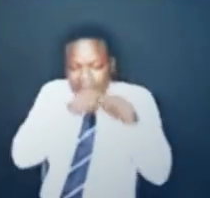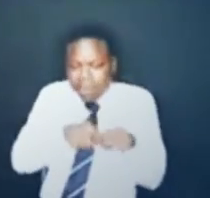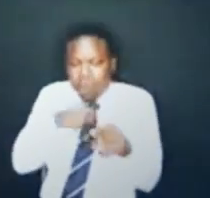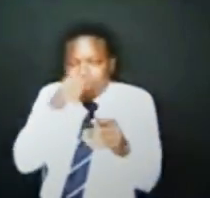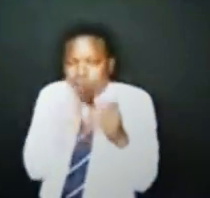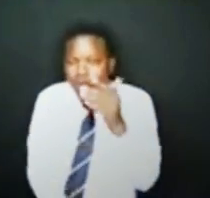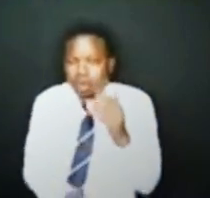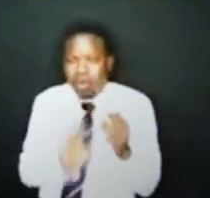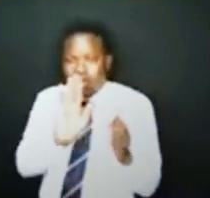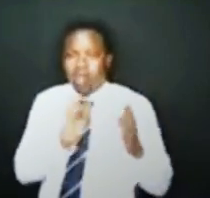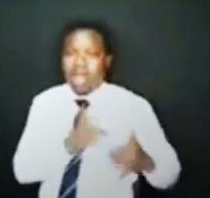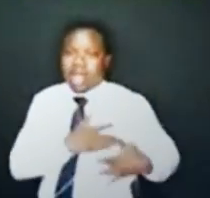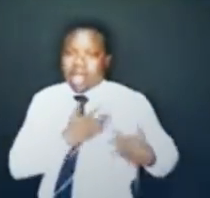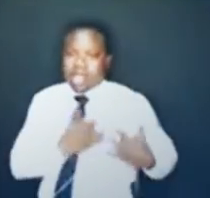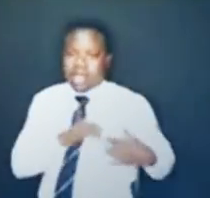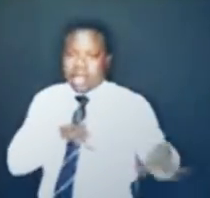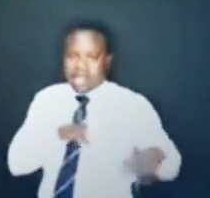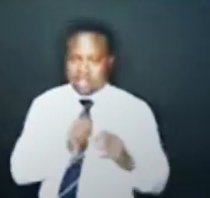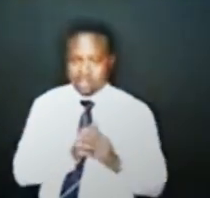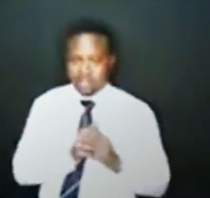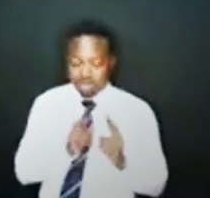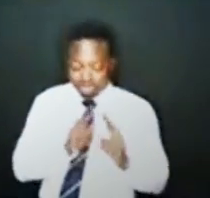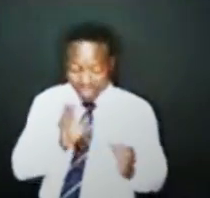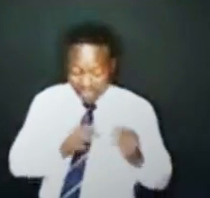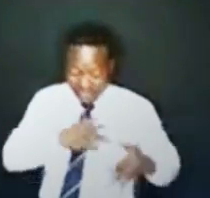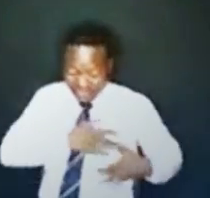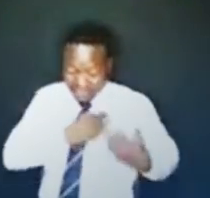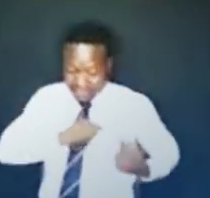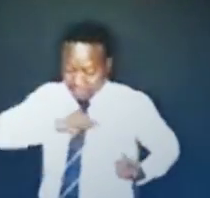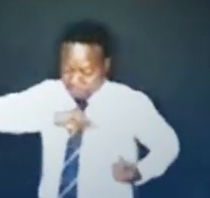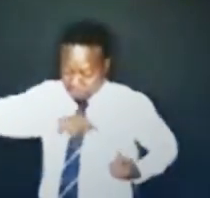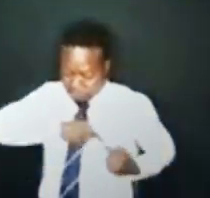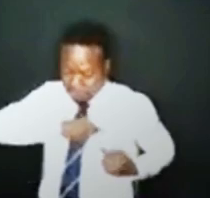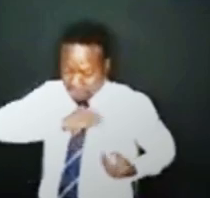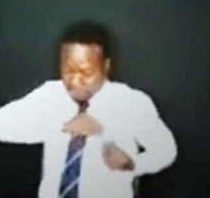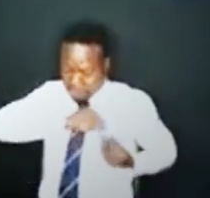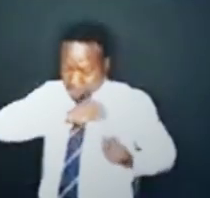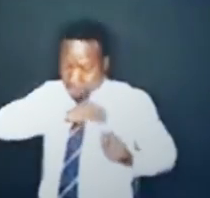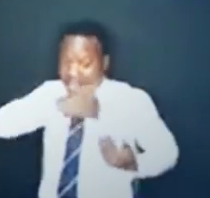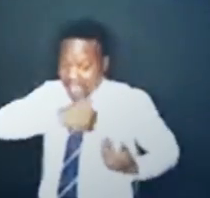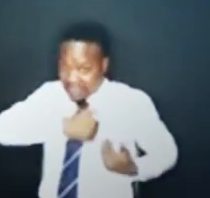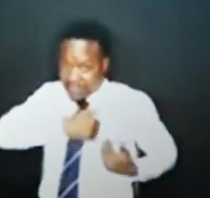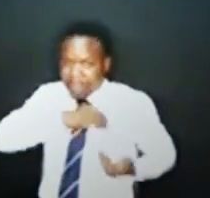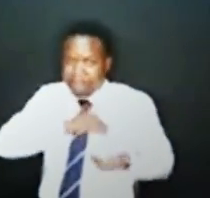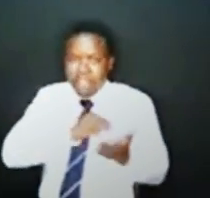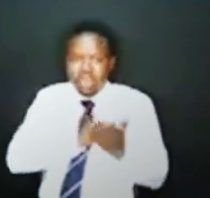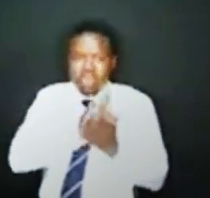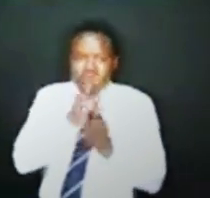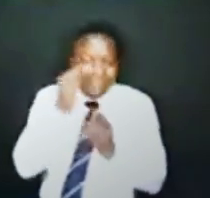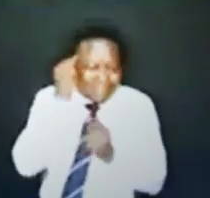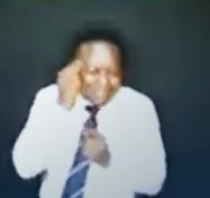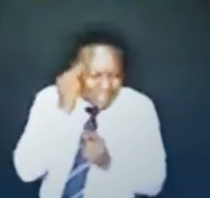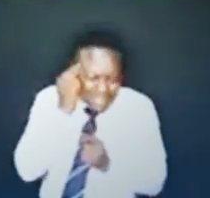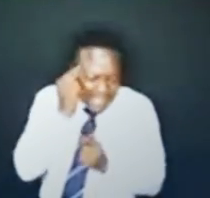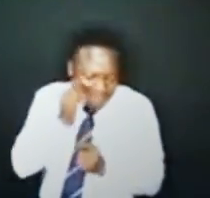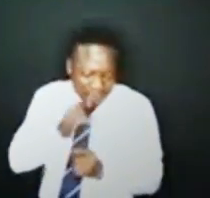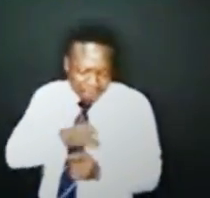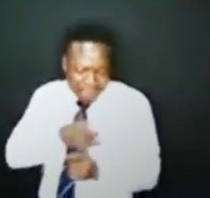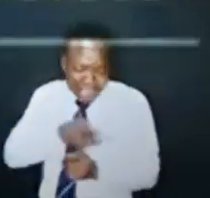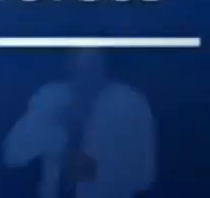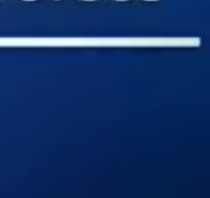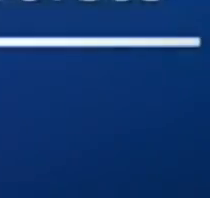choosing. So bitterness affects your thinking, your feeling, and your